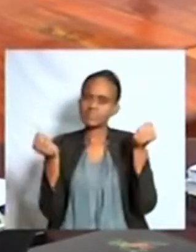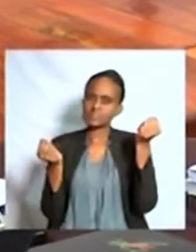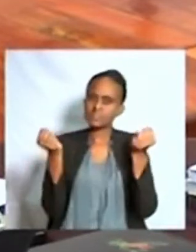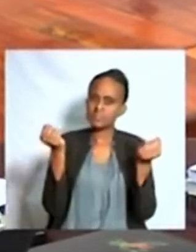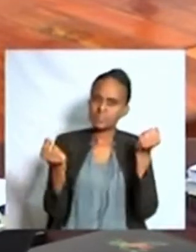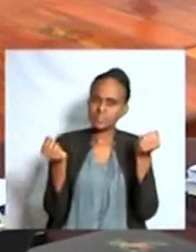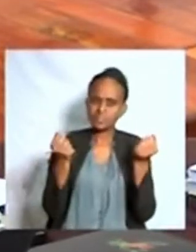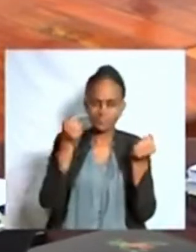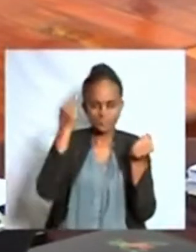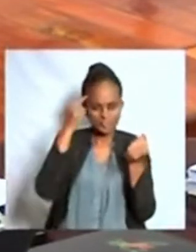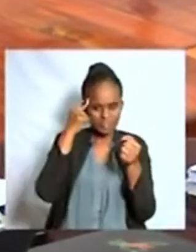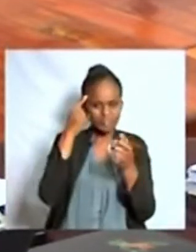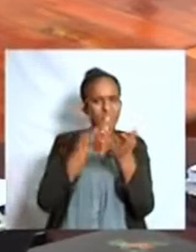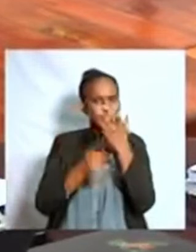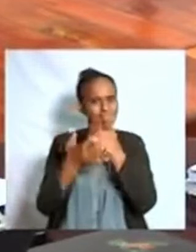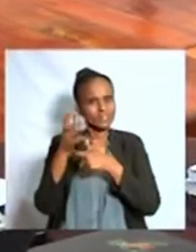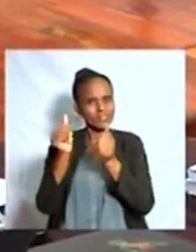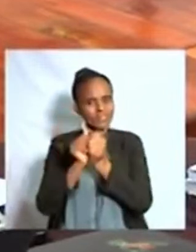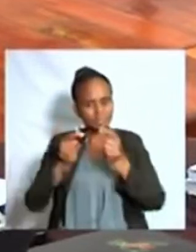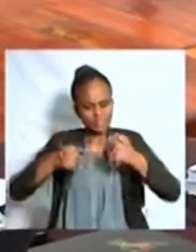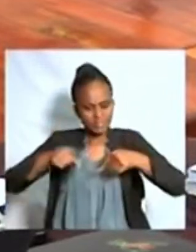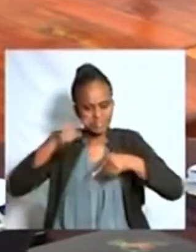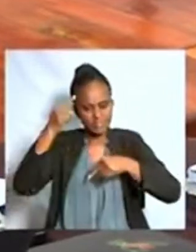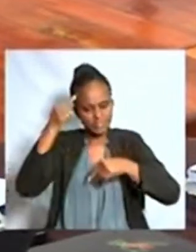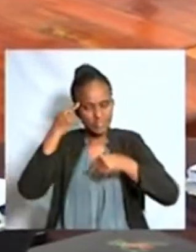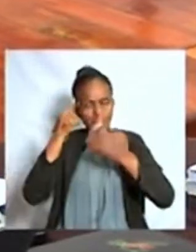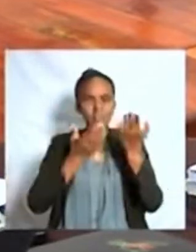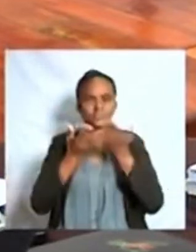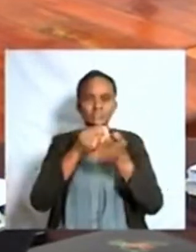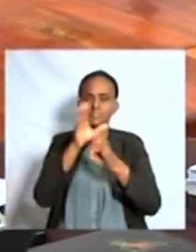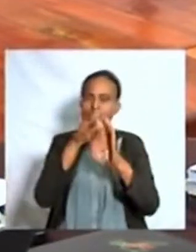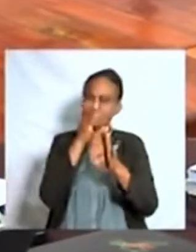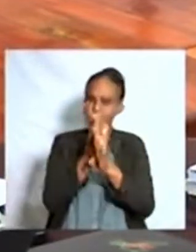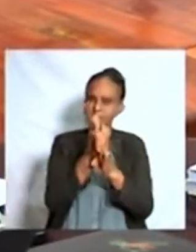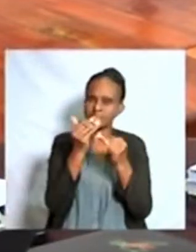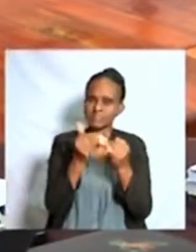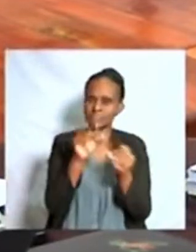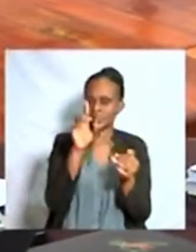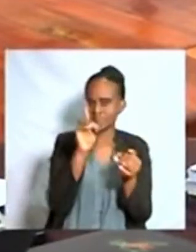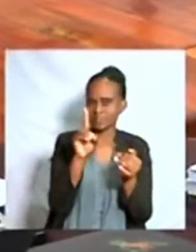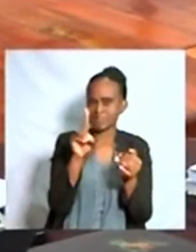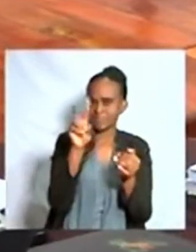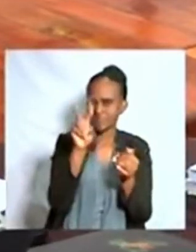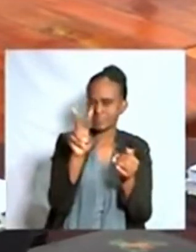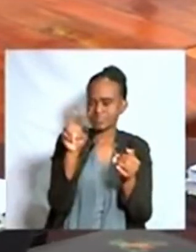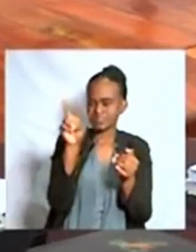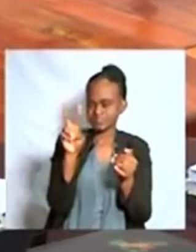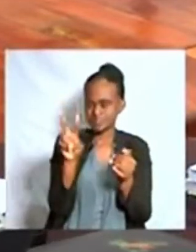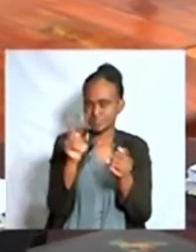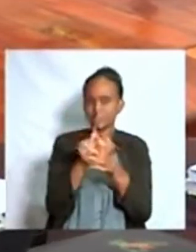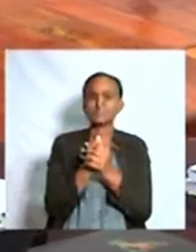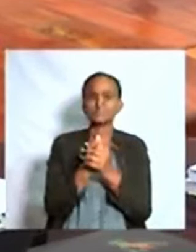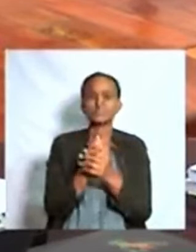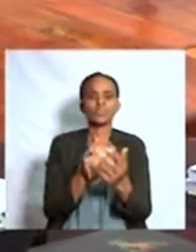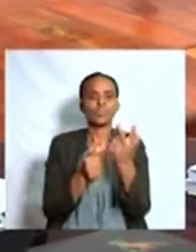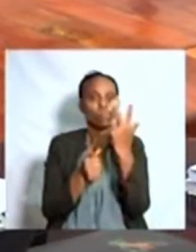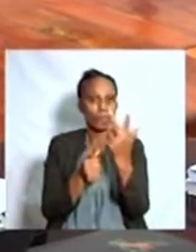constant engagement with the Local Government Service Commission. Reference is made to Appendix D2.2.